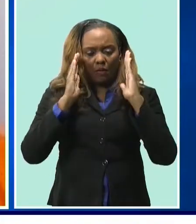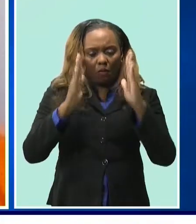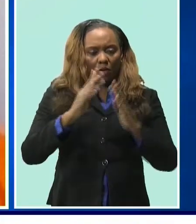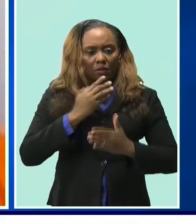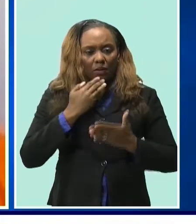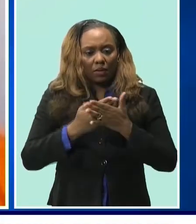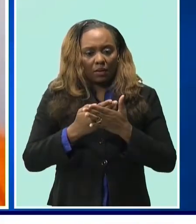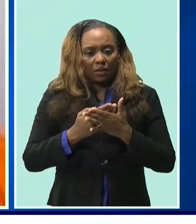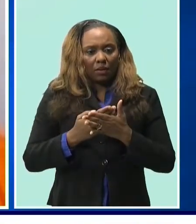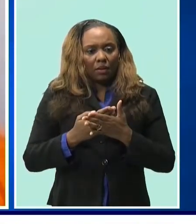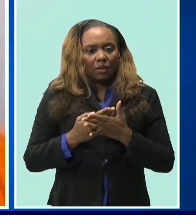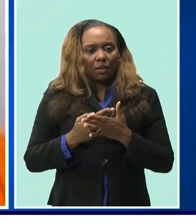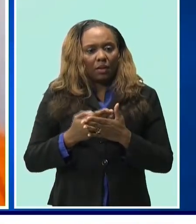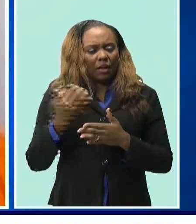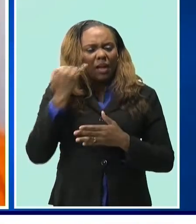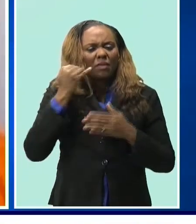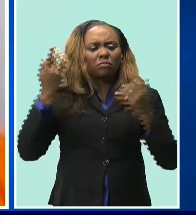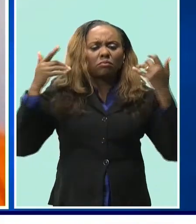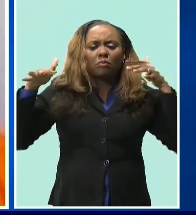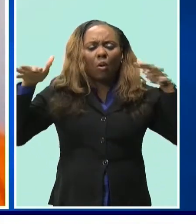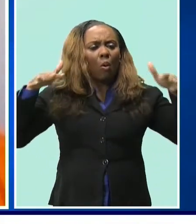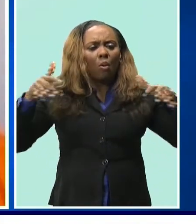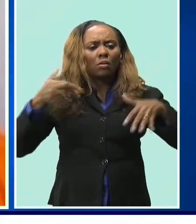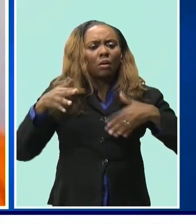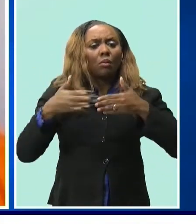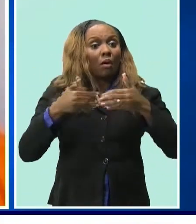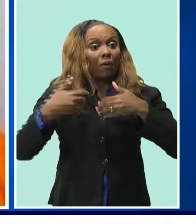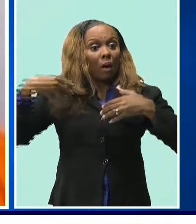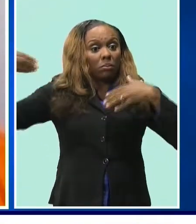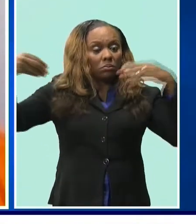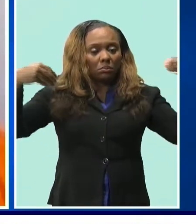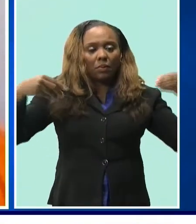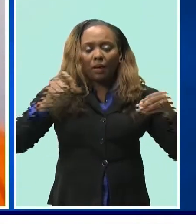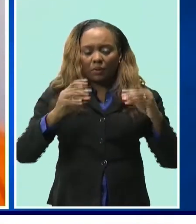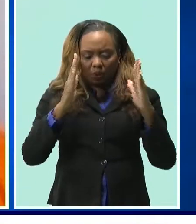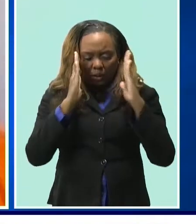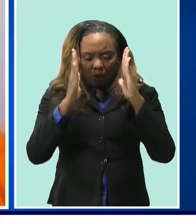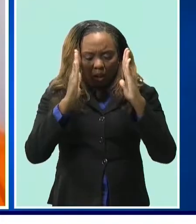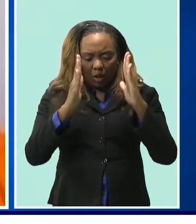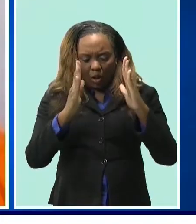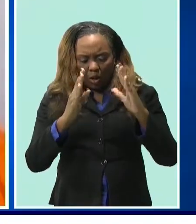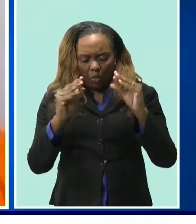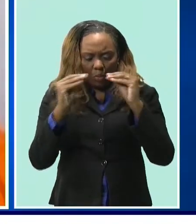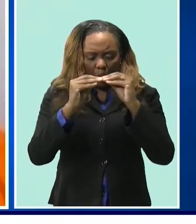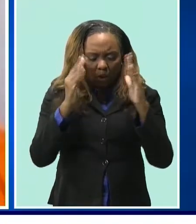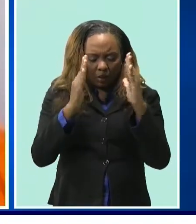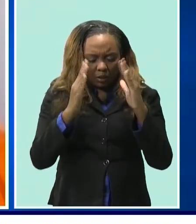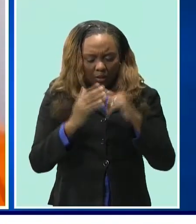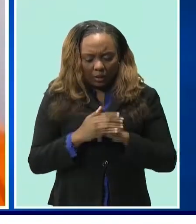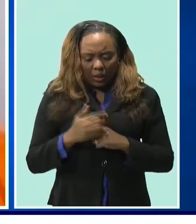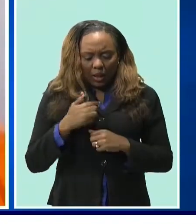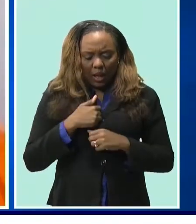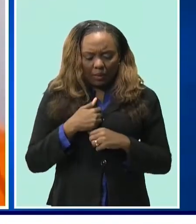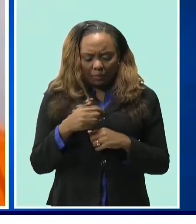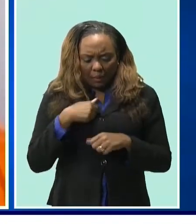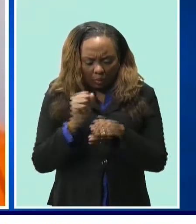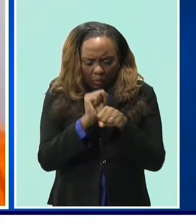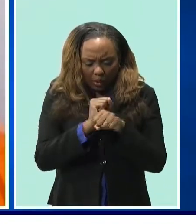to concentrate even harder. And I'm telling myself that, I am still at work. And